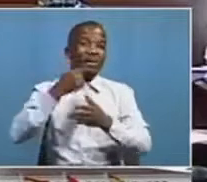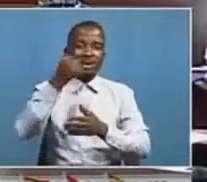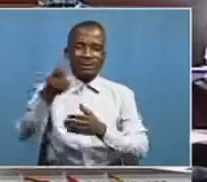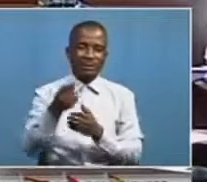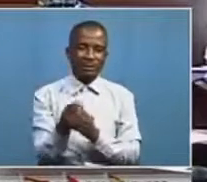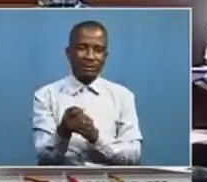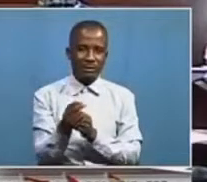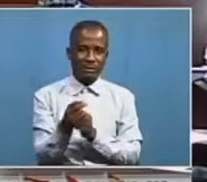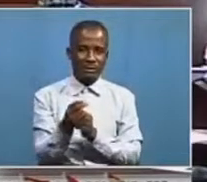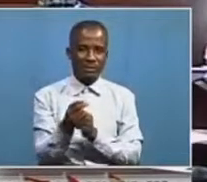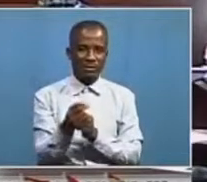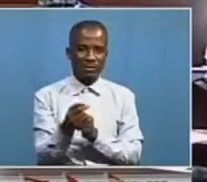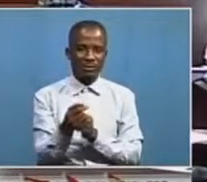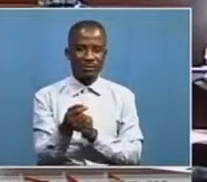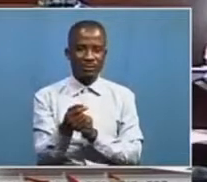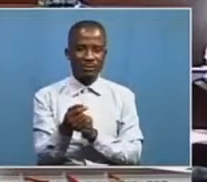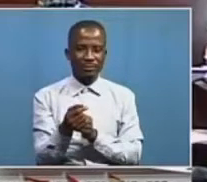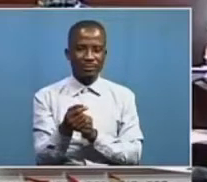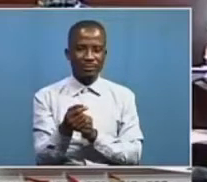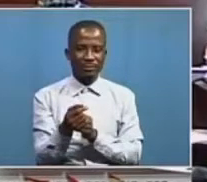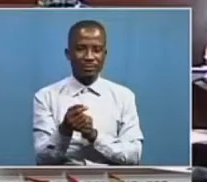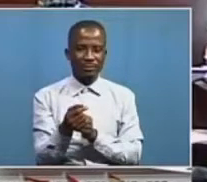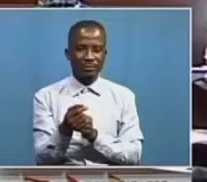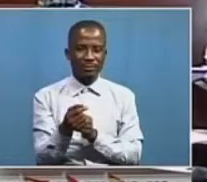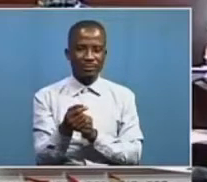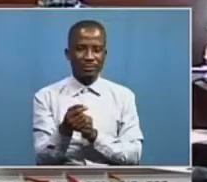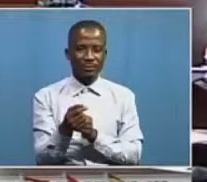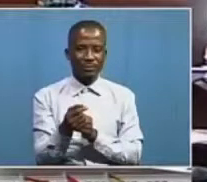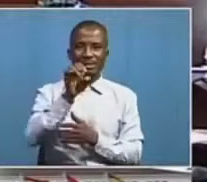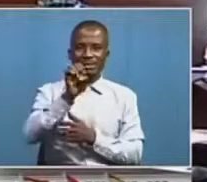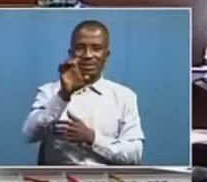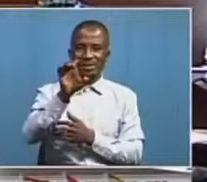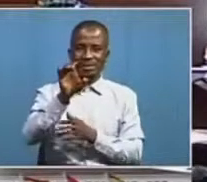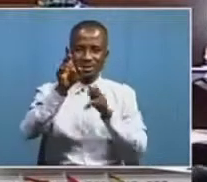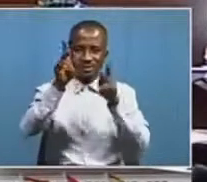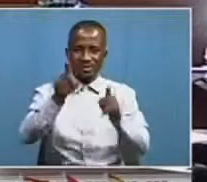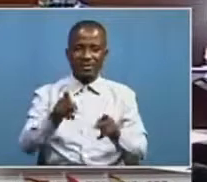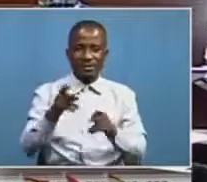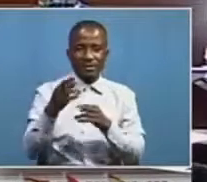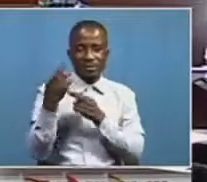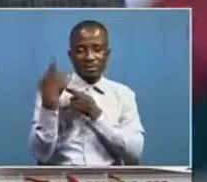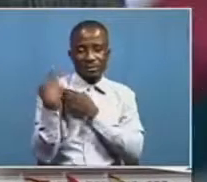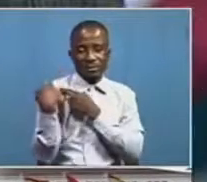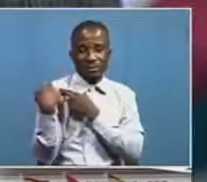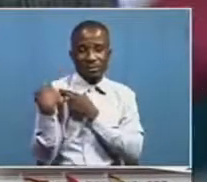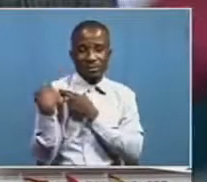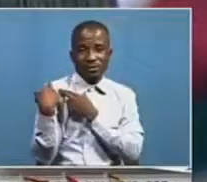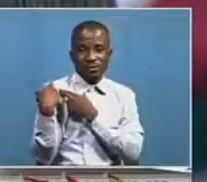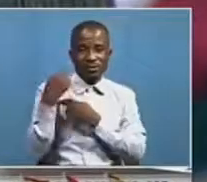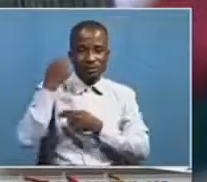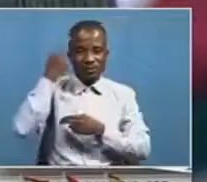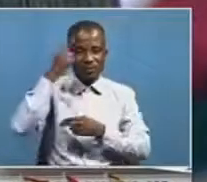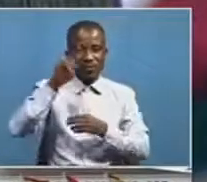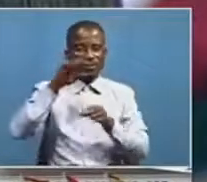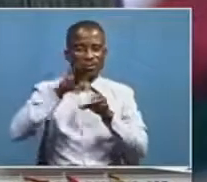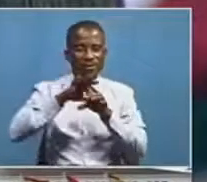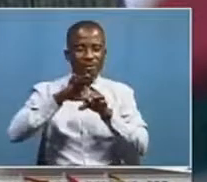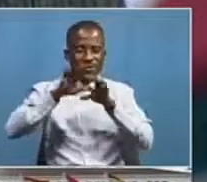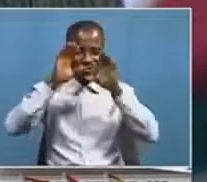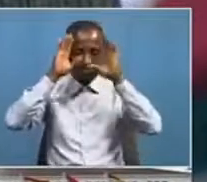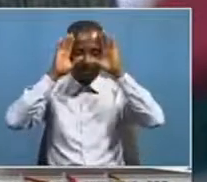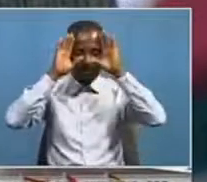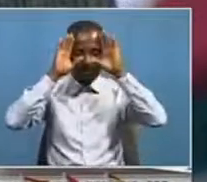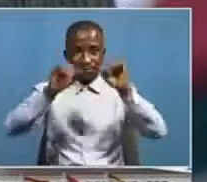51.95% erroneously declared. 9. Mrs. Jean Addo Mensah, chairperson of first respondent and the returning officer for